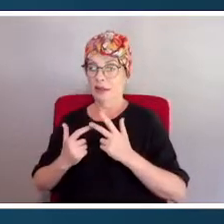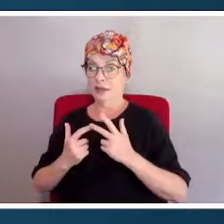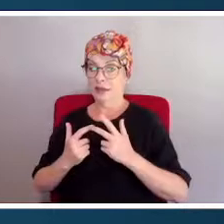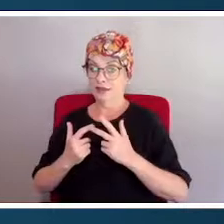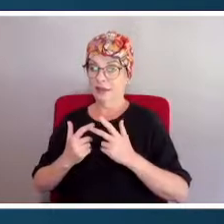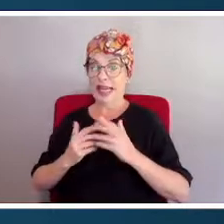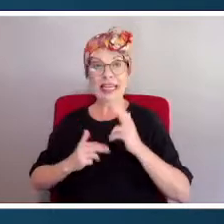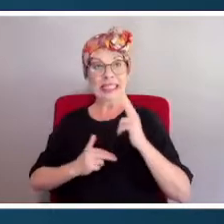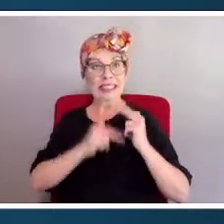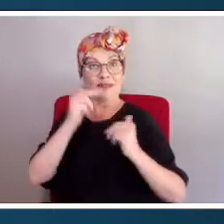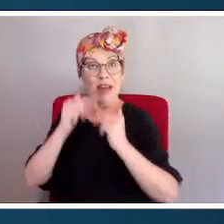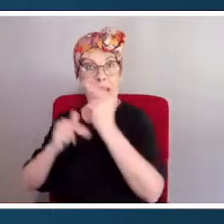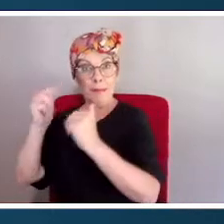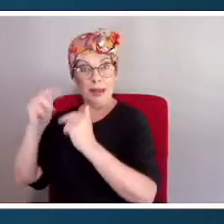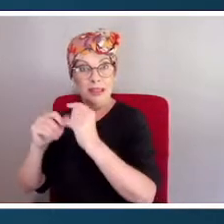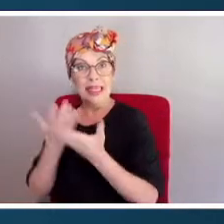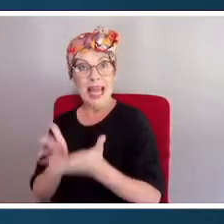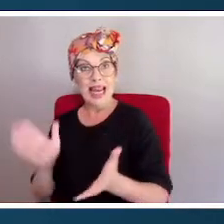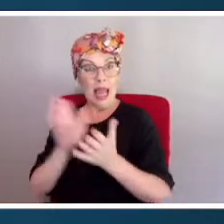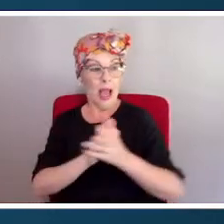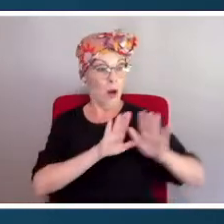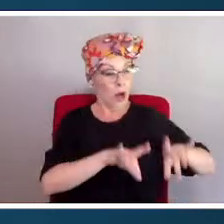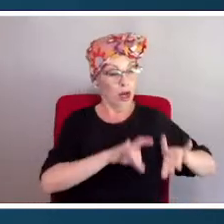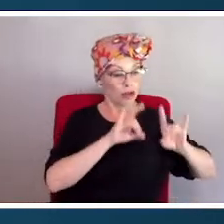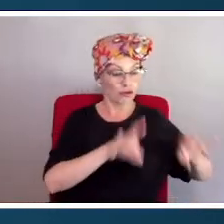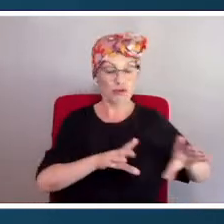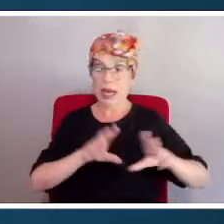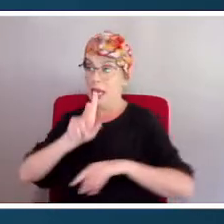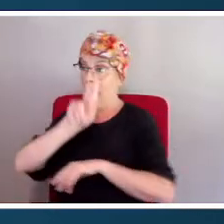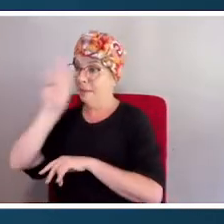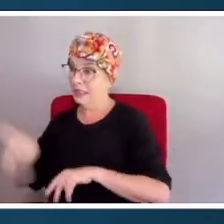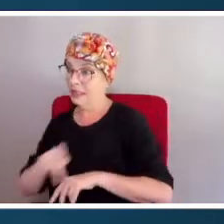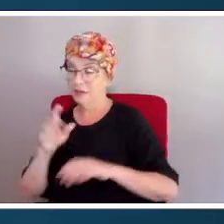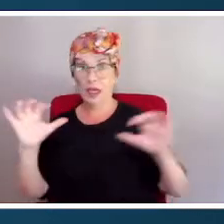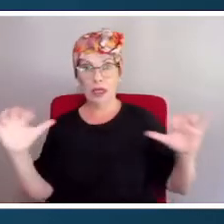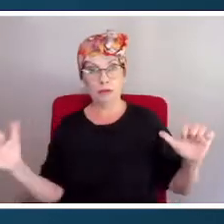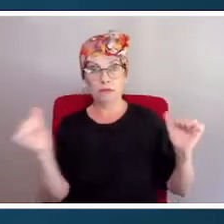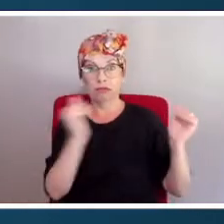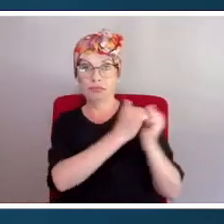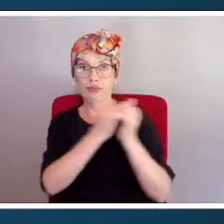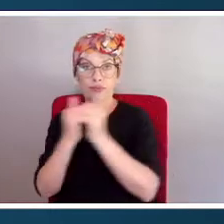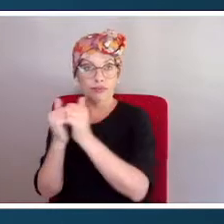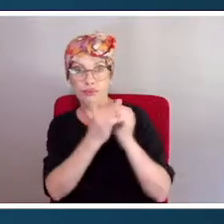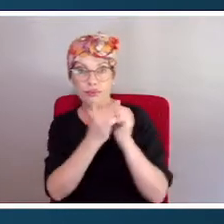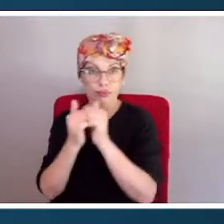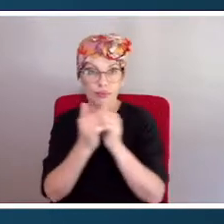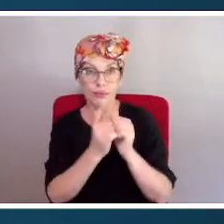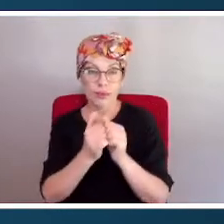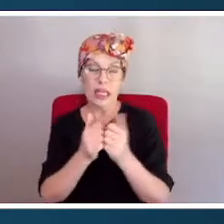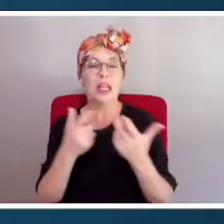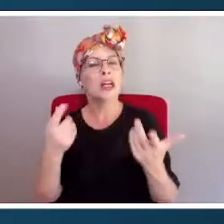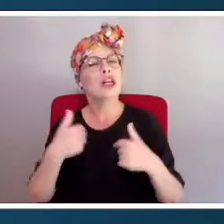between Australia and the Pacific. And there are 5 reflections that I want to share.